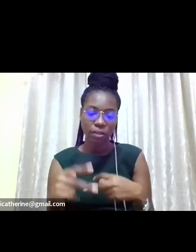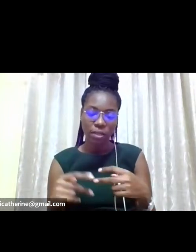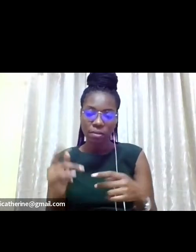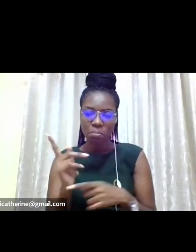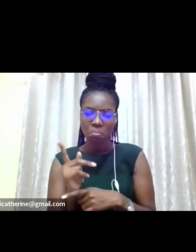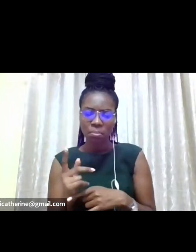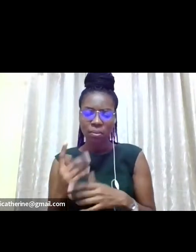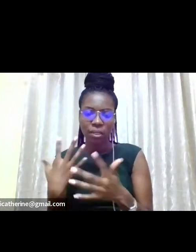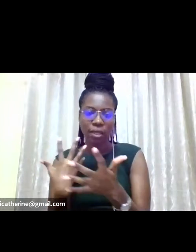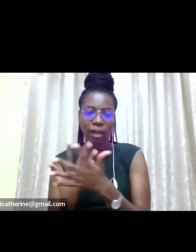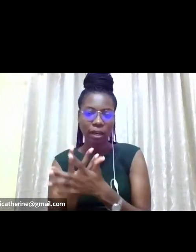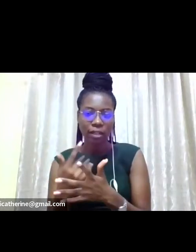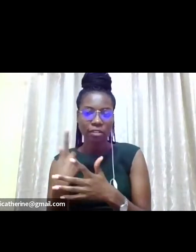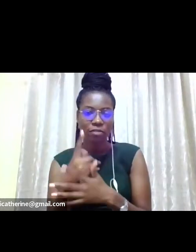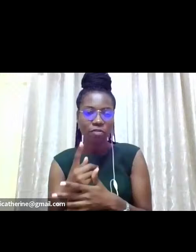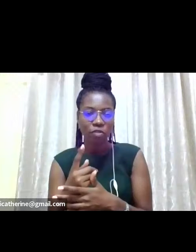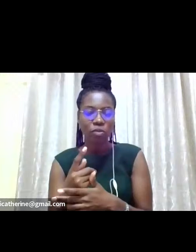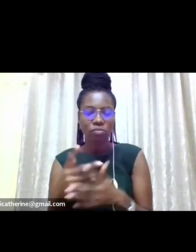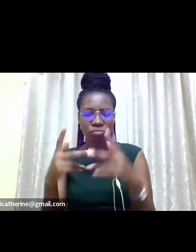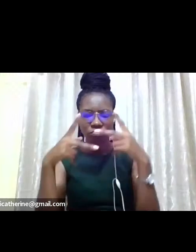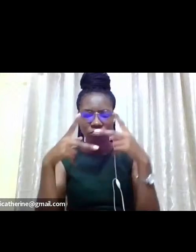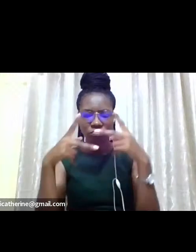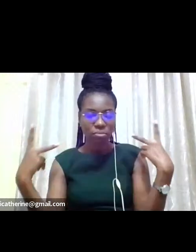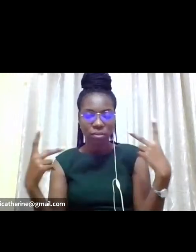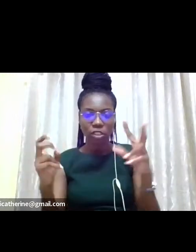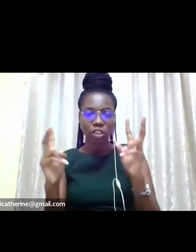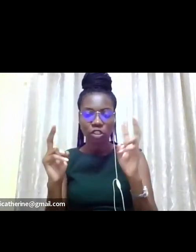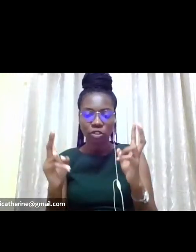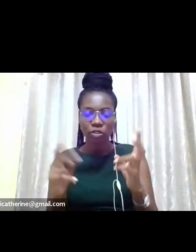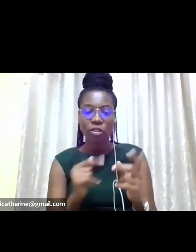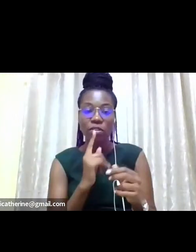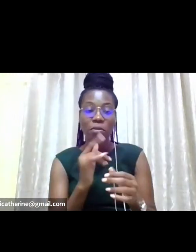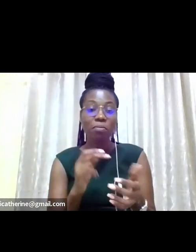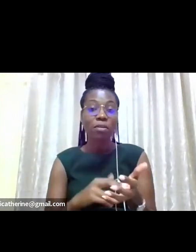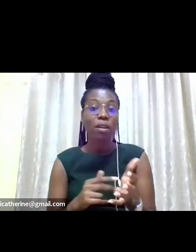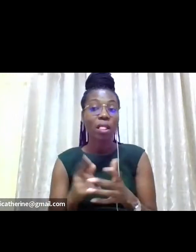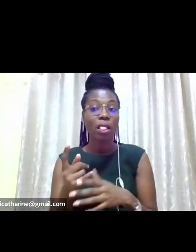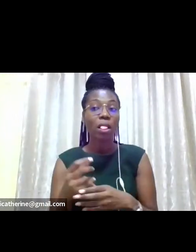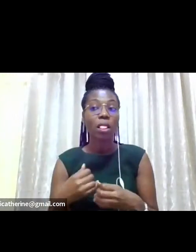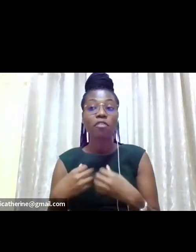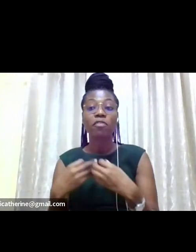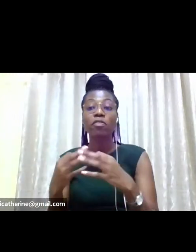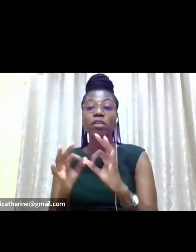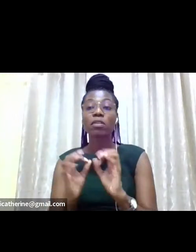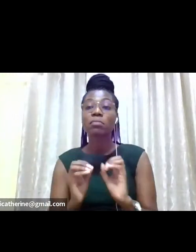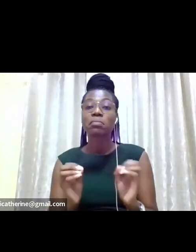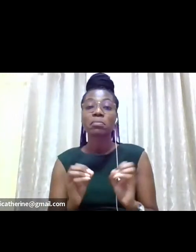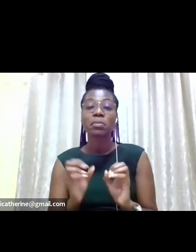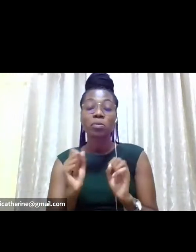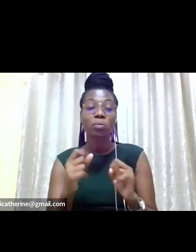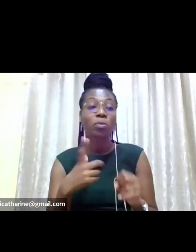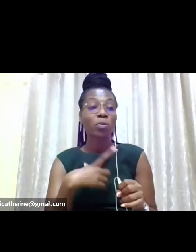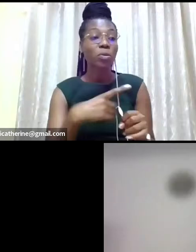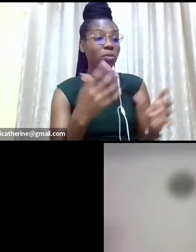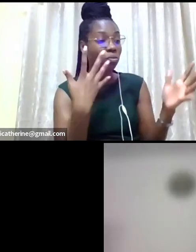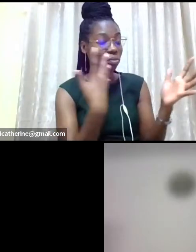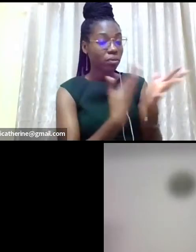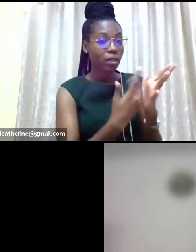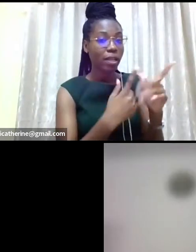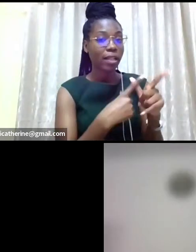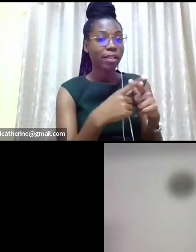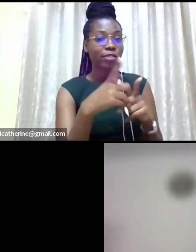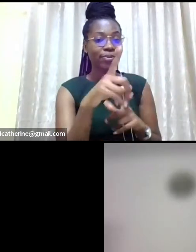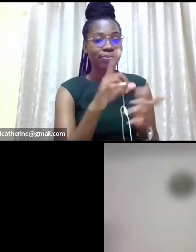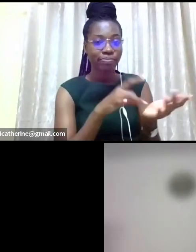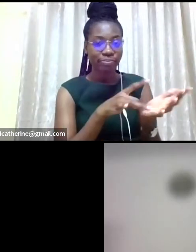ameshikwa for terrorism charges, huyo hawezi kuachiliwa, atapelekwa shimo la tewa huko na wewe utamfuta tu